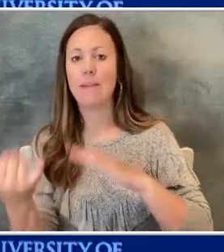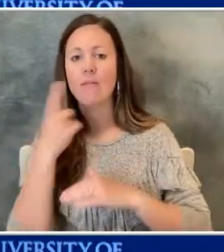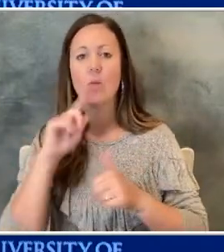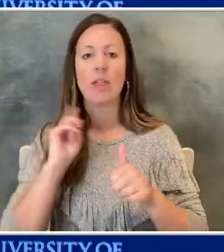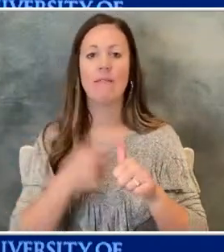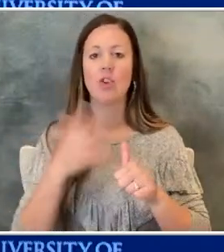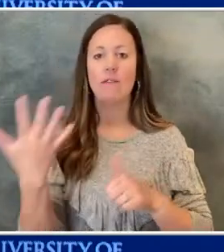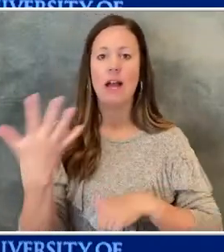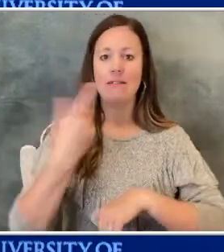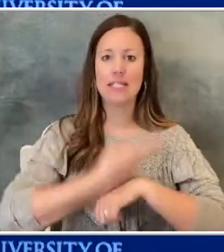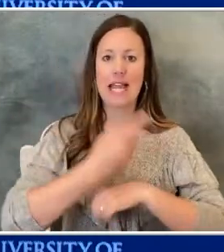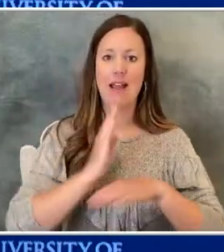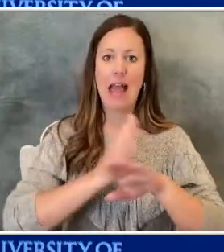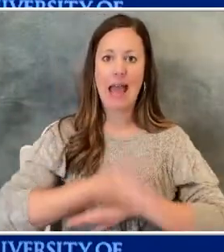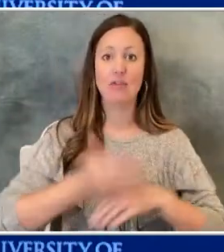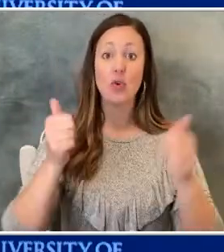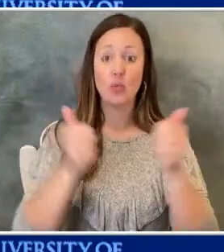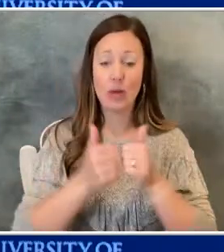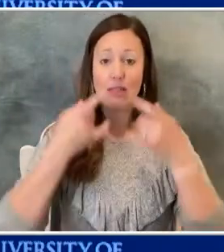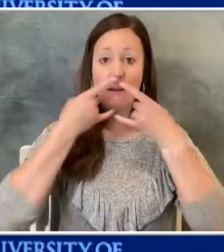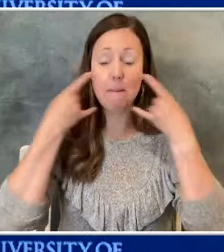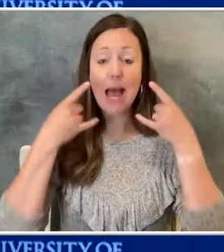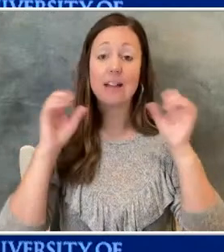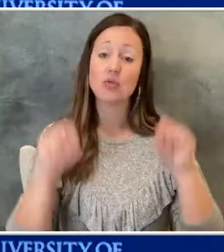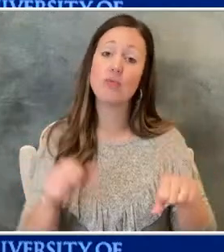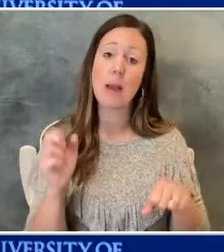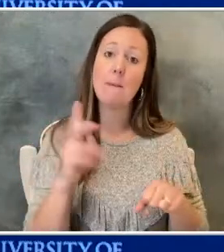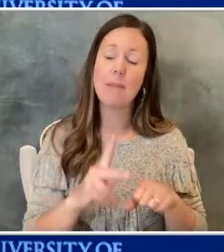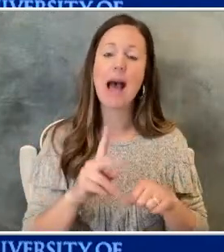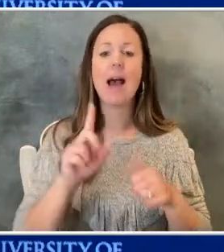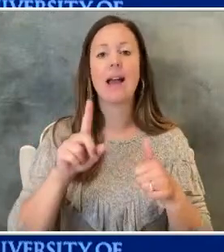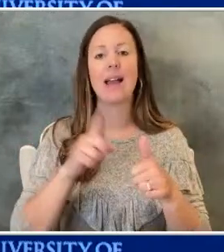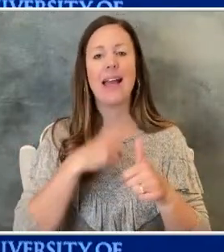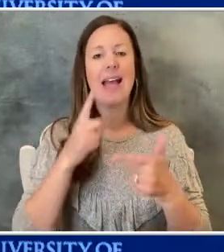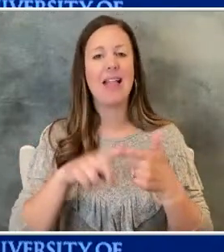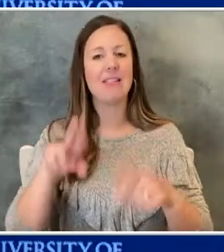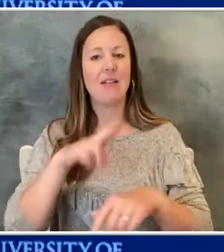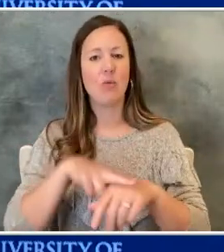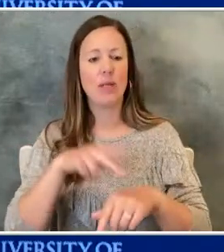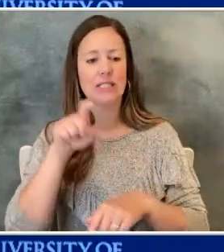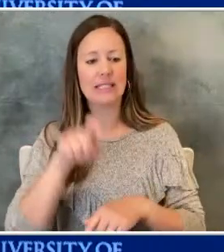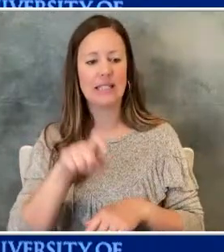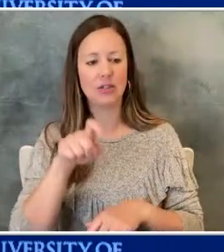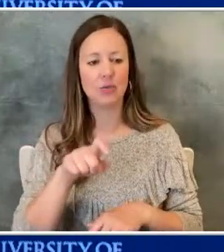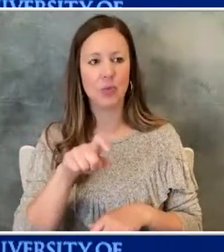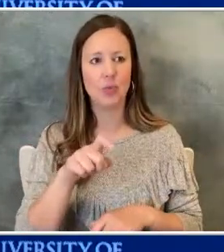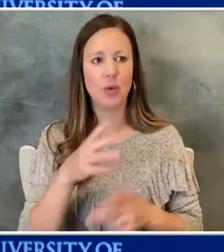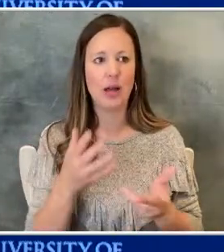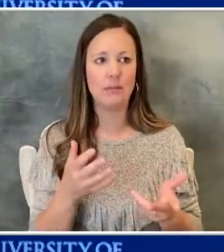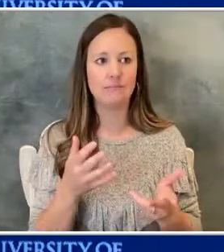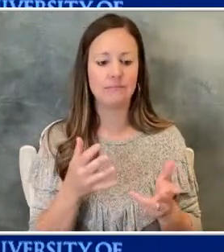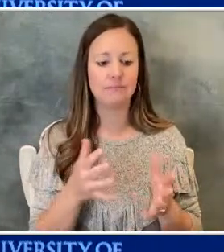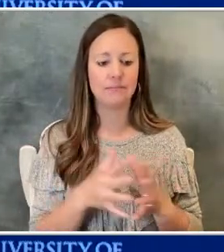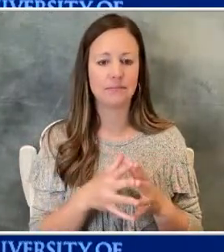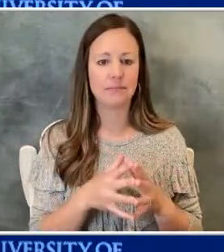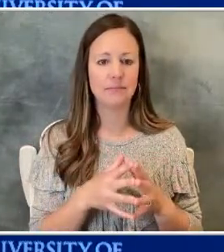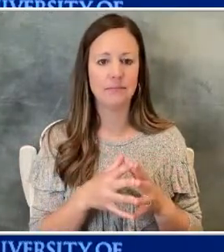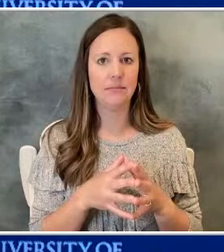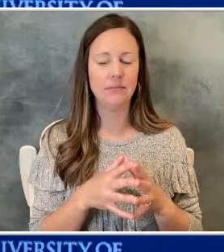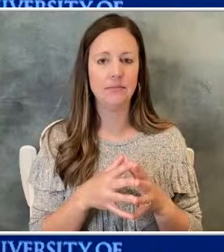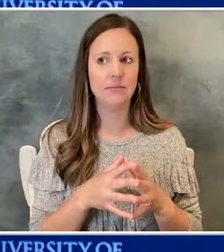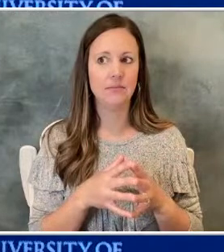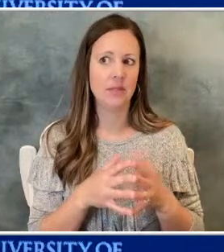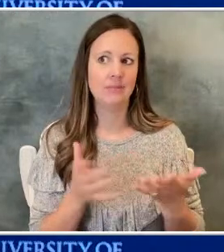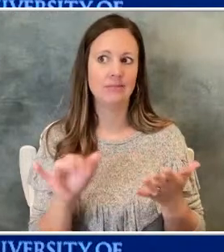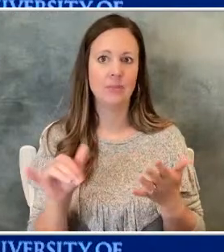After that, with a mask, you can return. And then, of course, specifically, you have to look at the, and this is for our audience out there, whatever